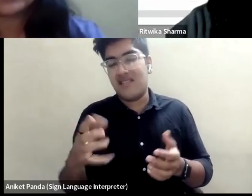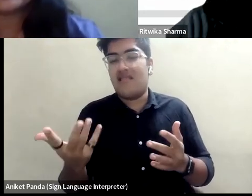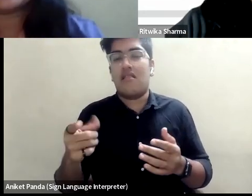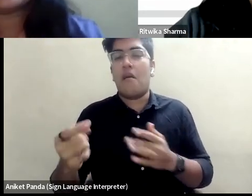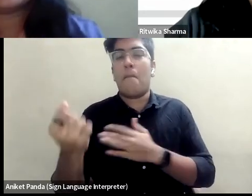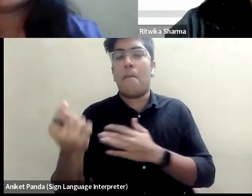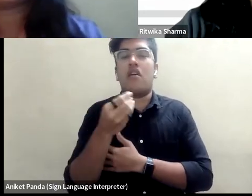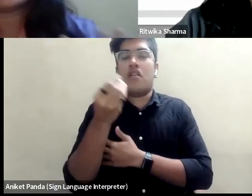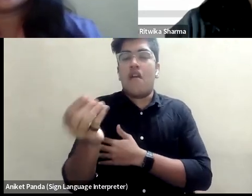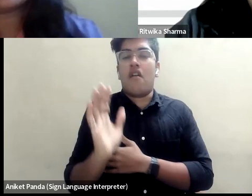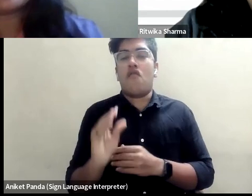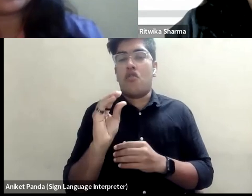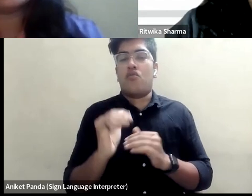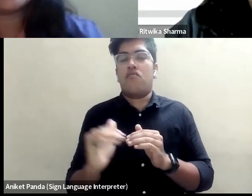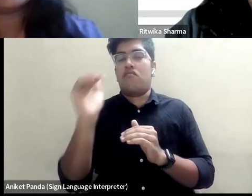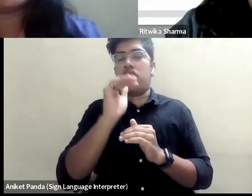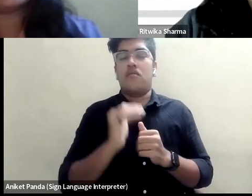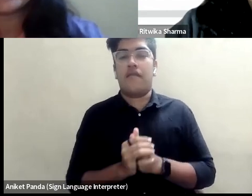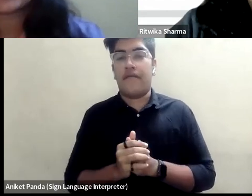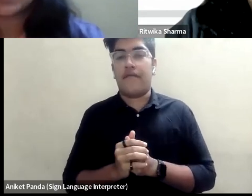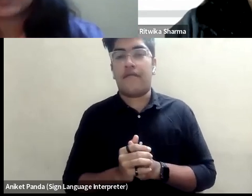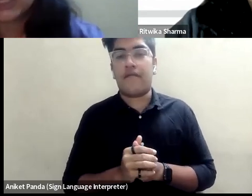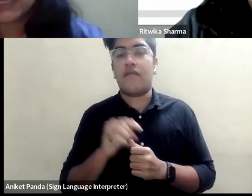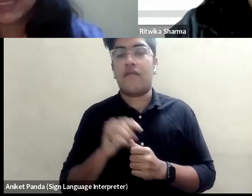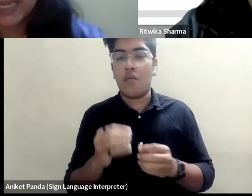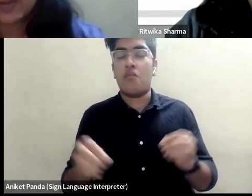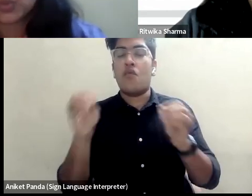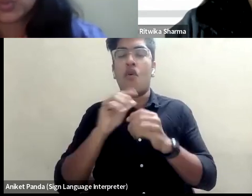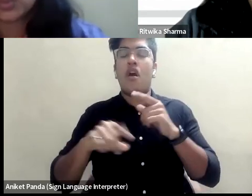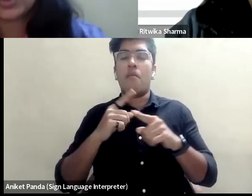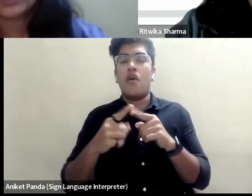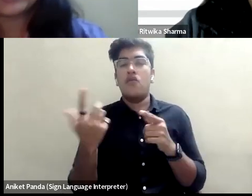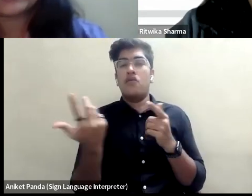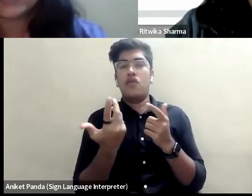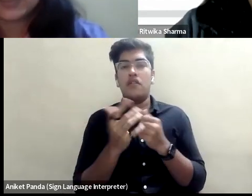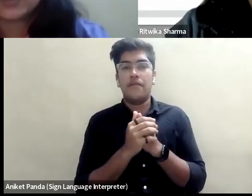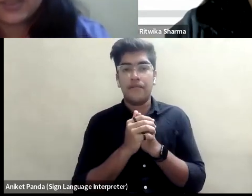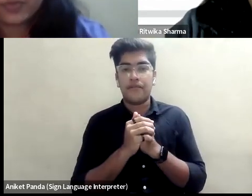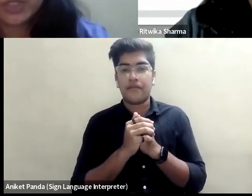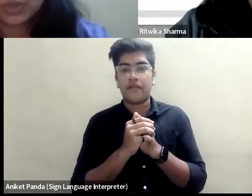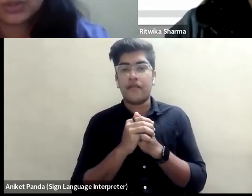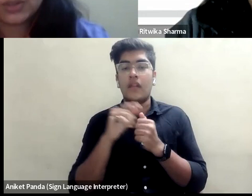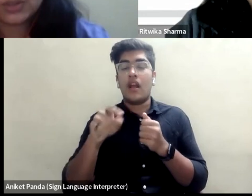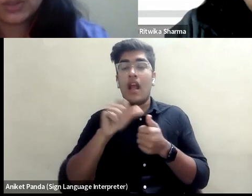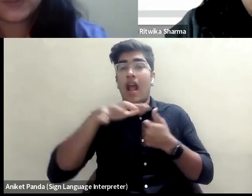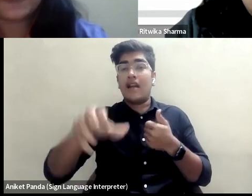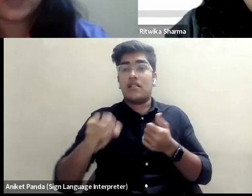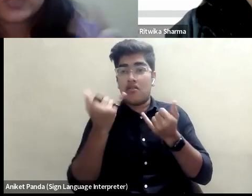power. It is also about then the accessibility they have to the current